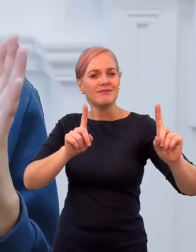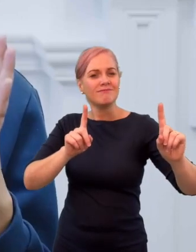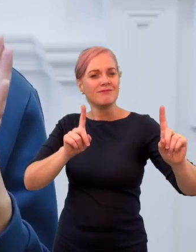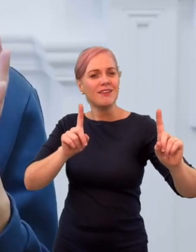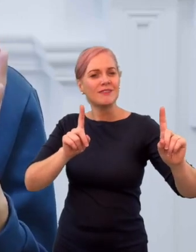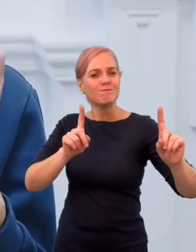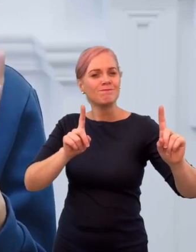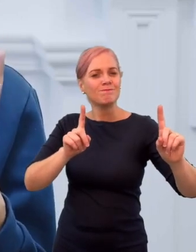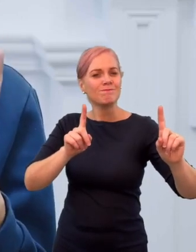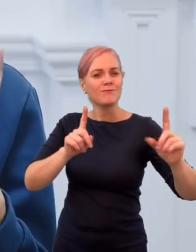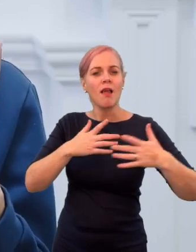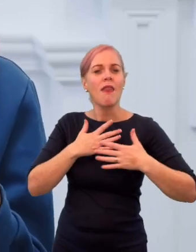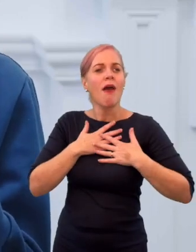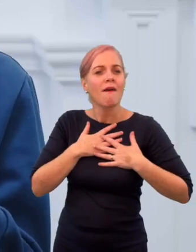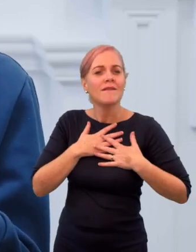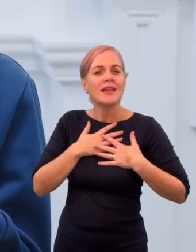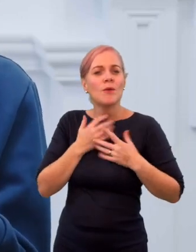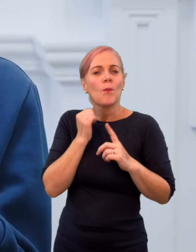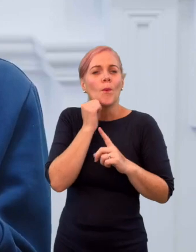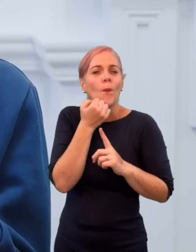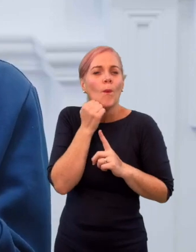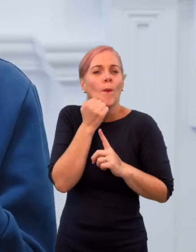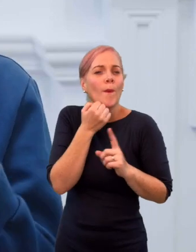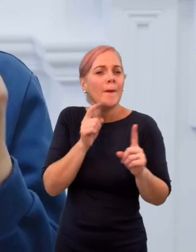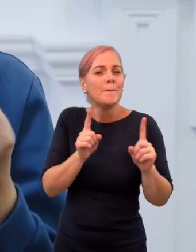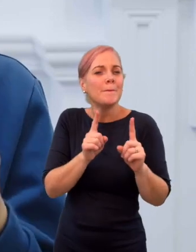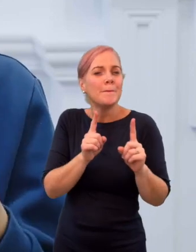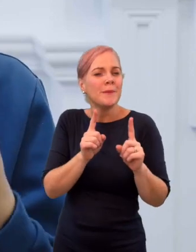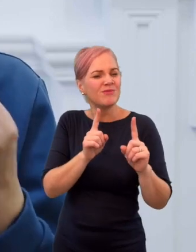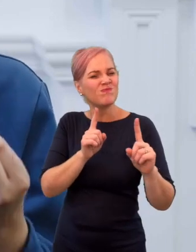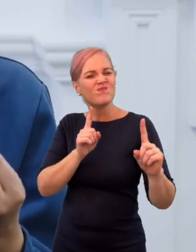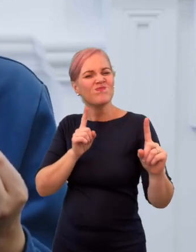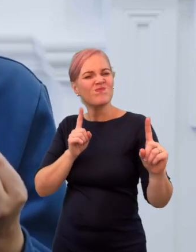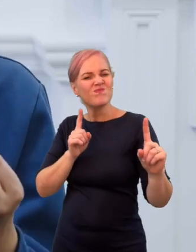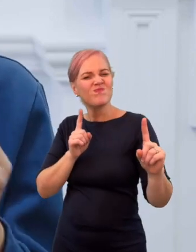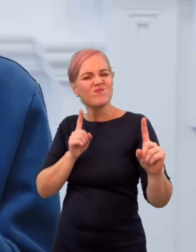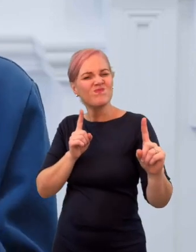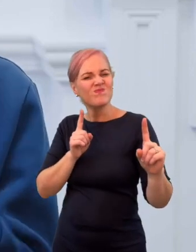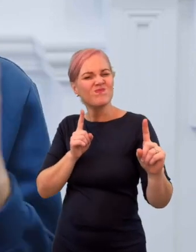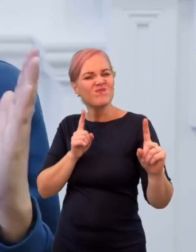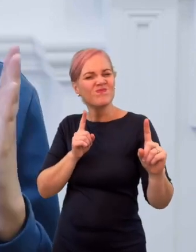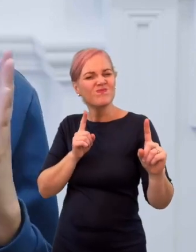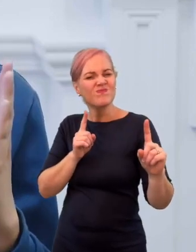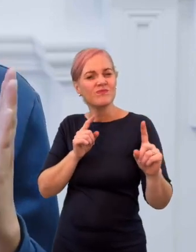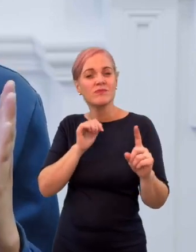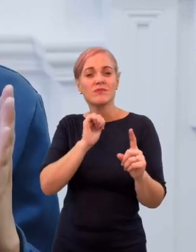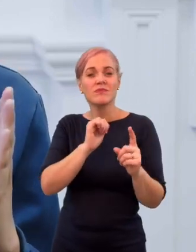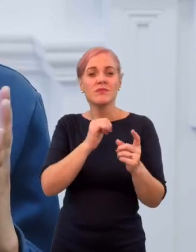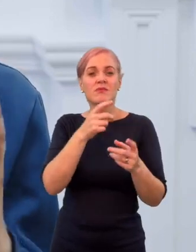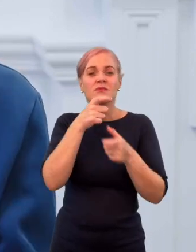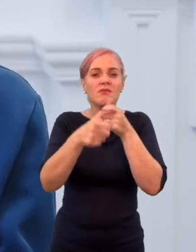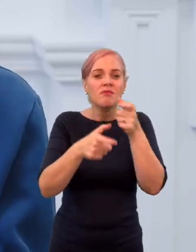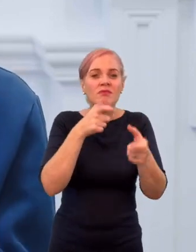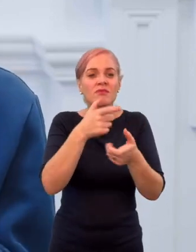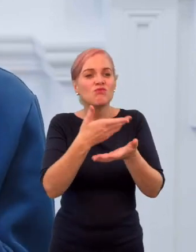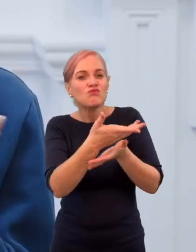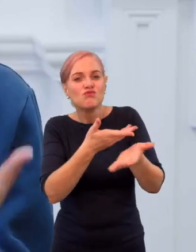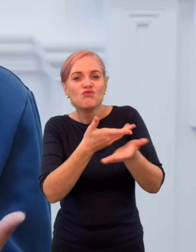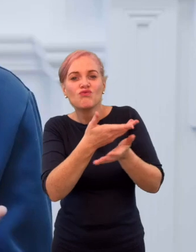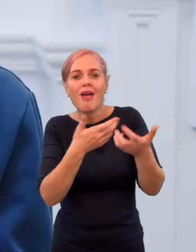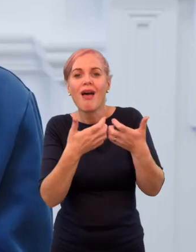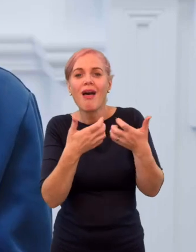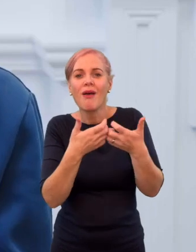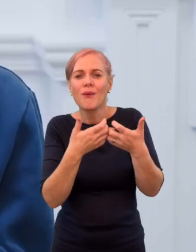that they stand is very, it's not as loving, it's not as warm, it's very distant from each other. And even in